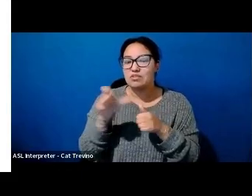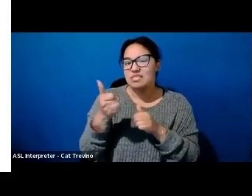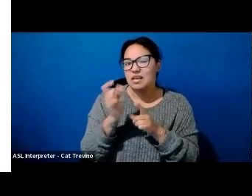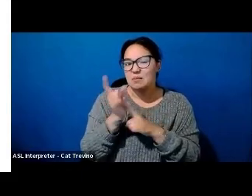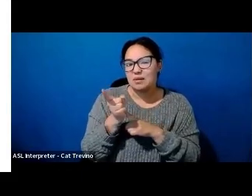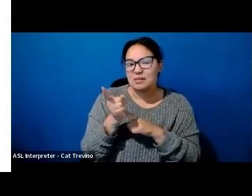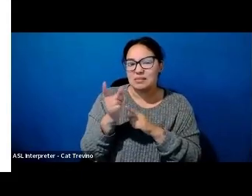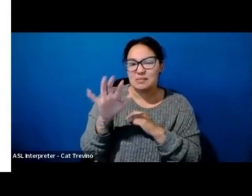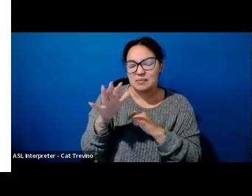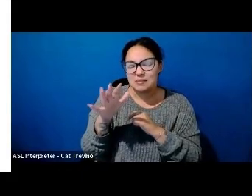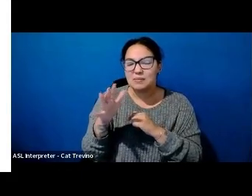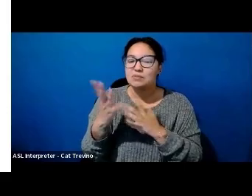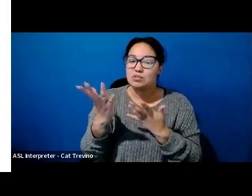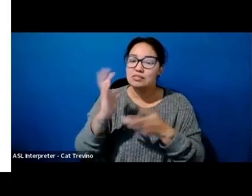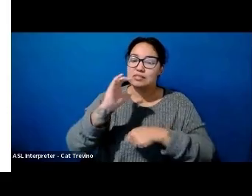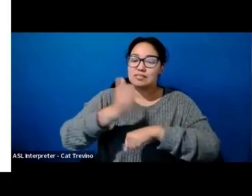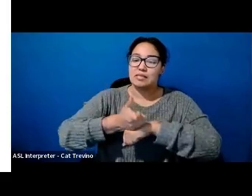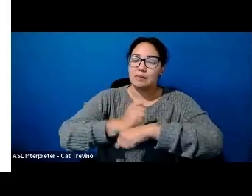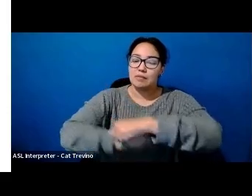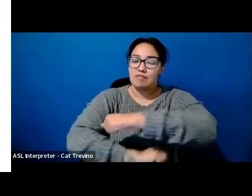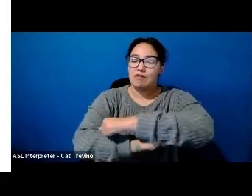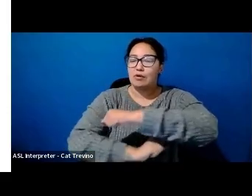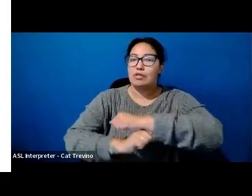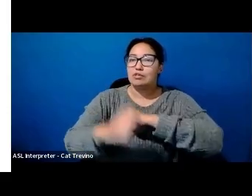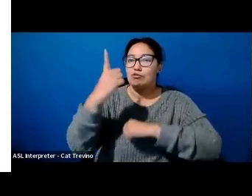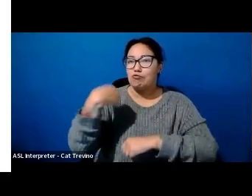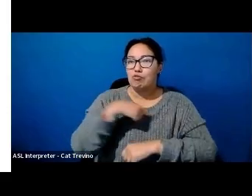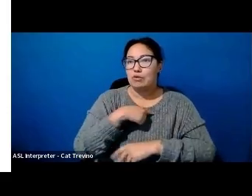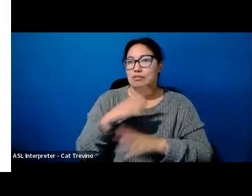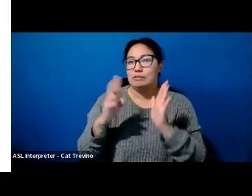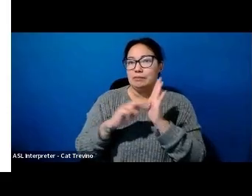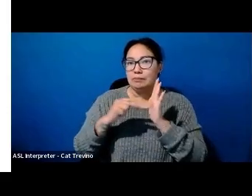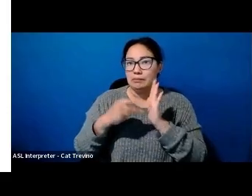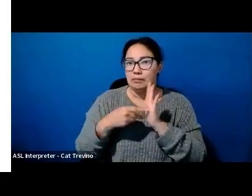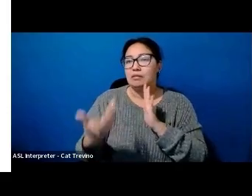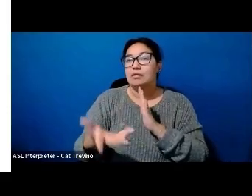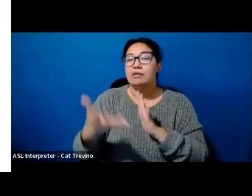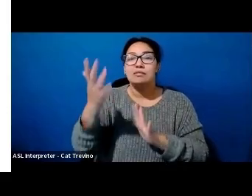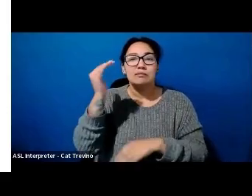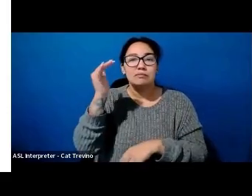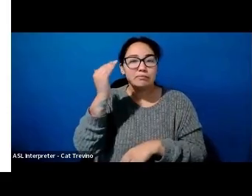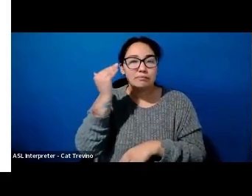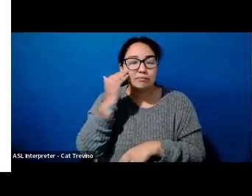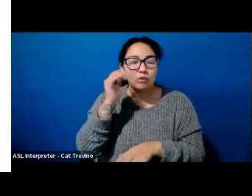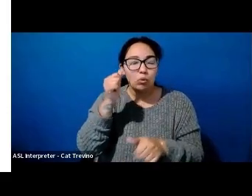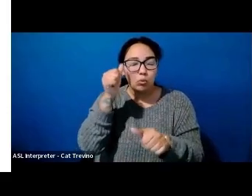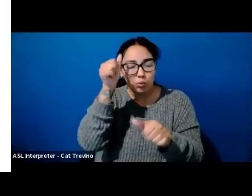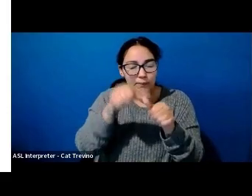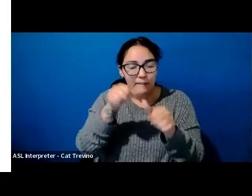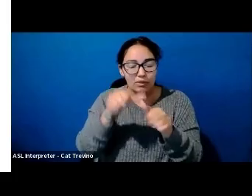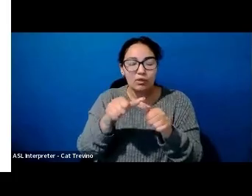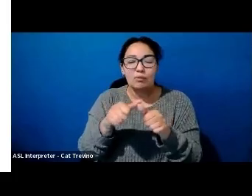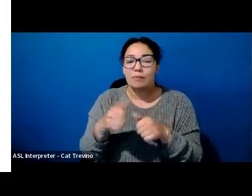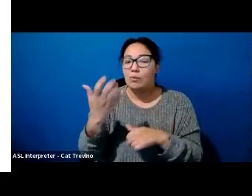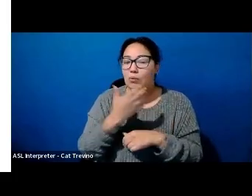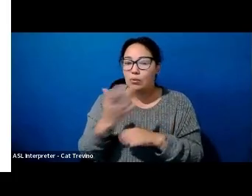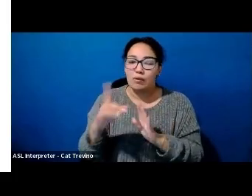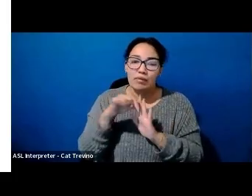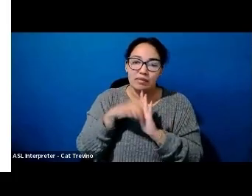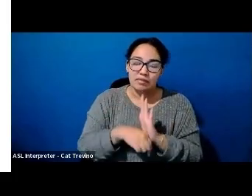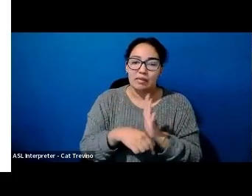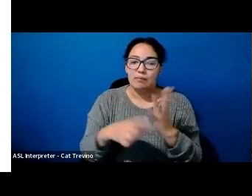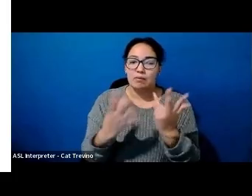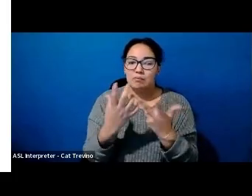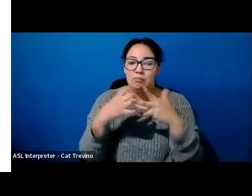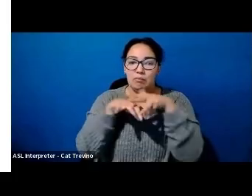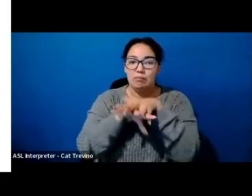so to just set the stage for us in terms of a reminder about the really deep intersections of